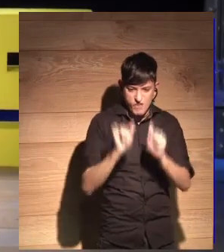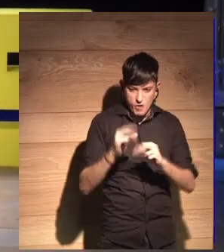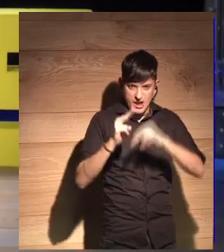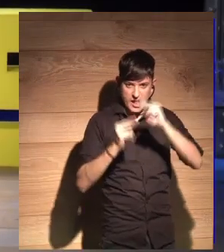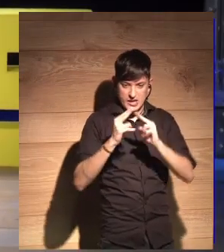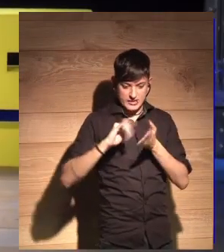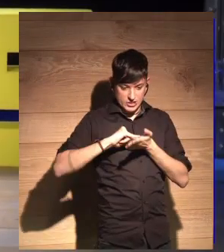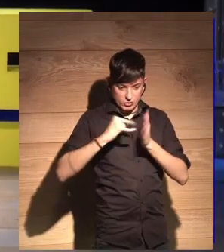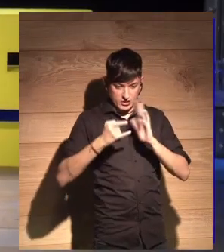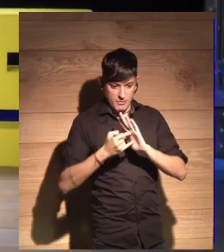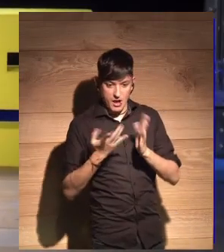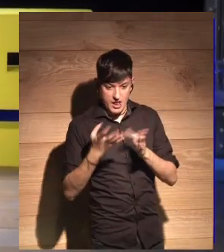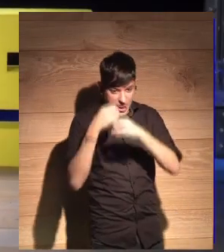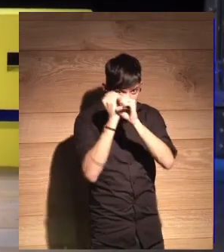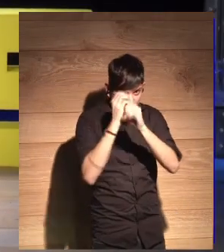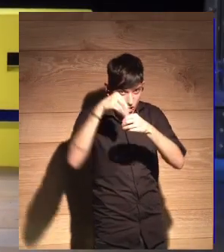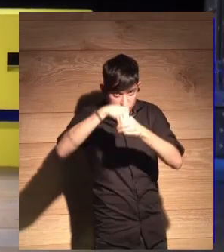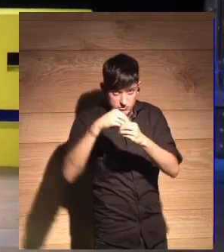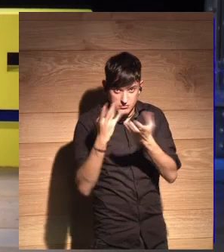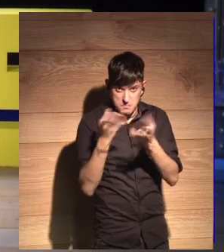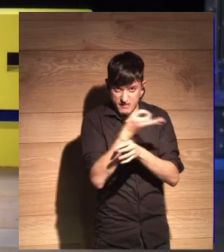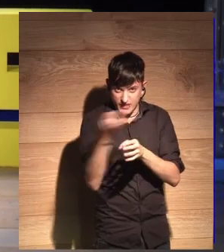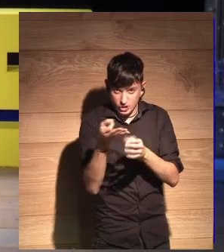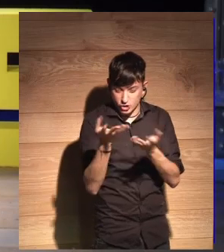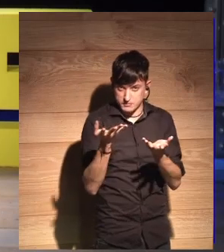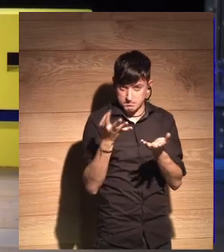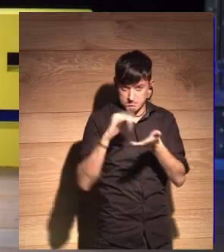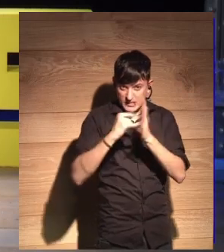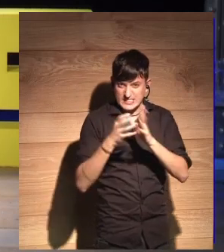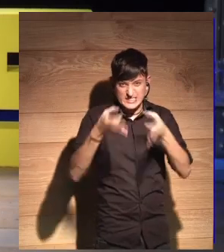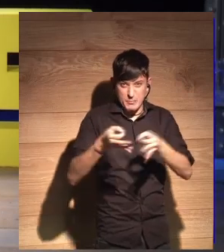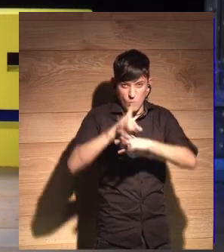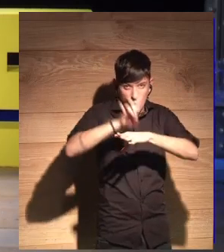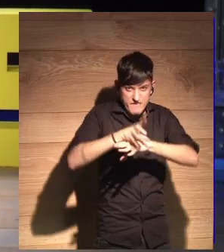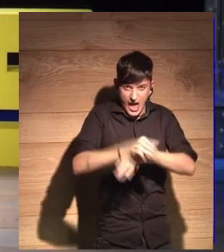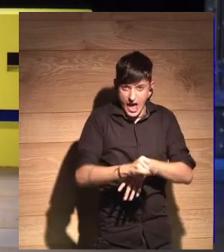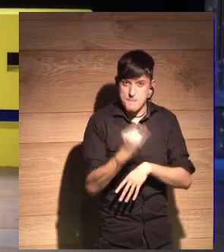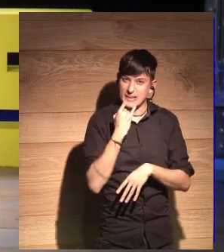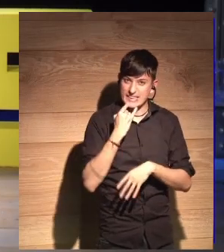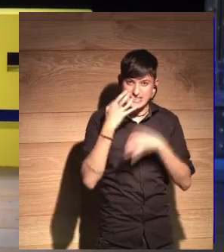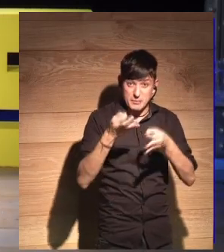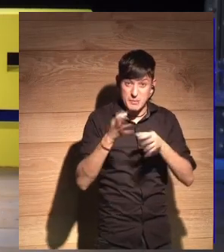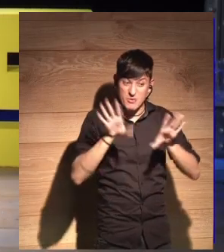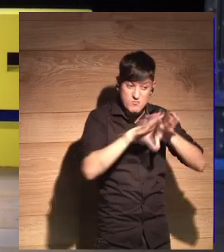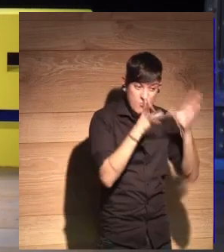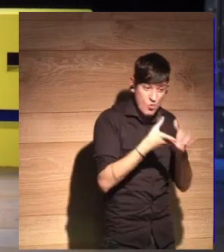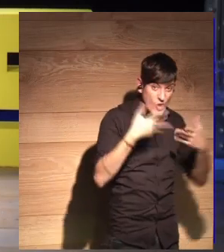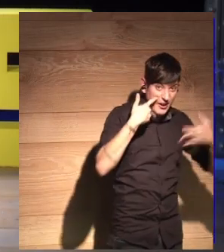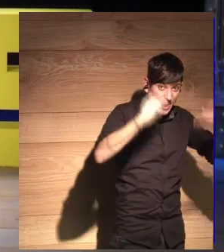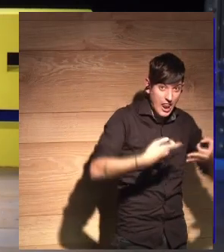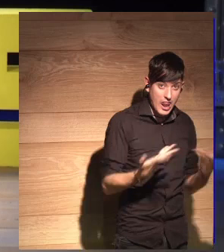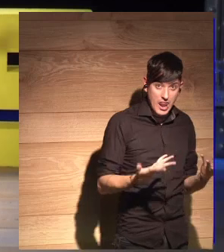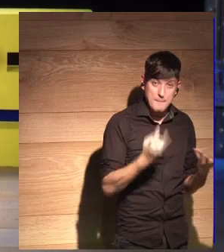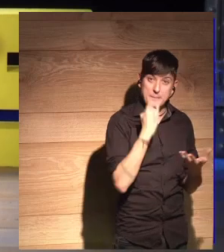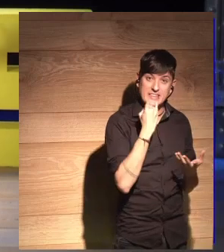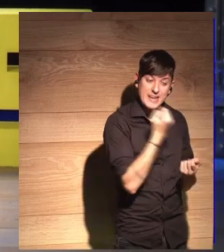there's always battery life and there's always Wi-Fi. But in the real world, you have very little battery life. So why would